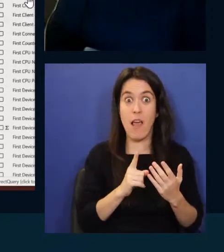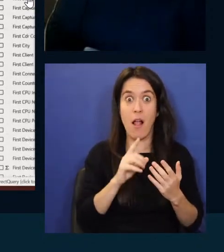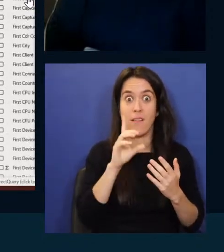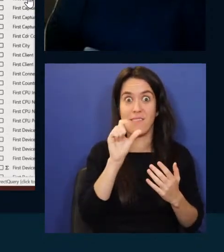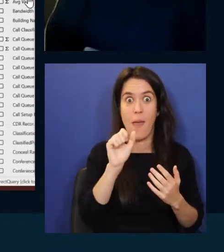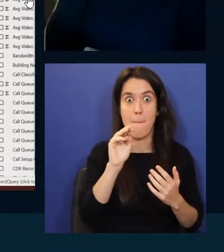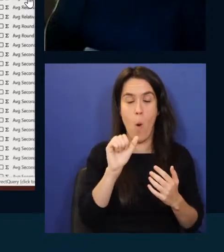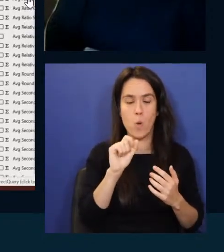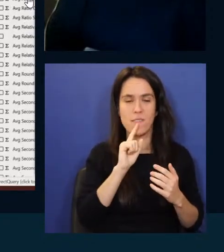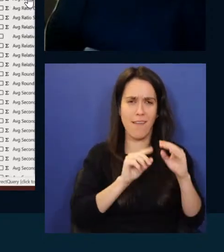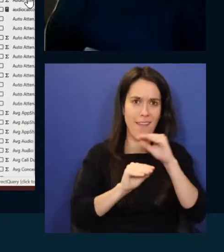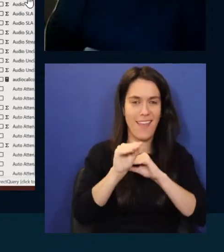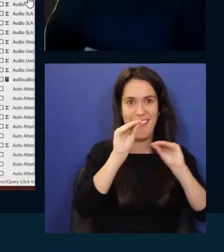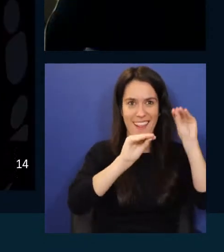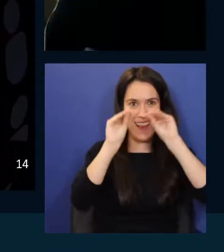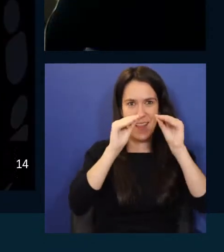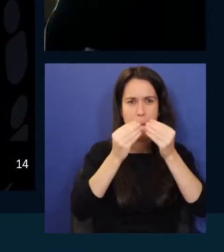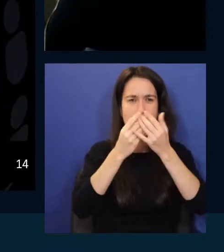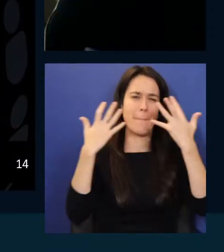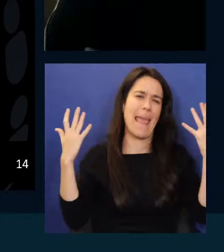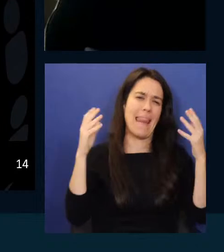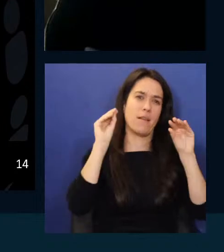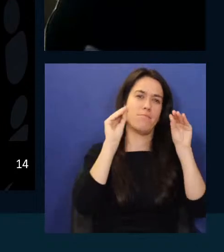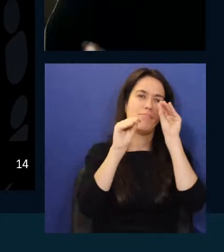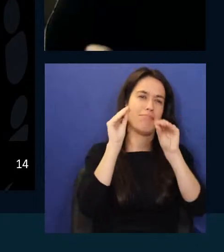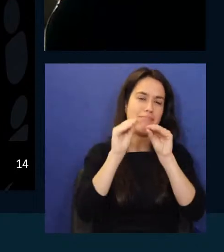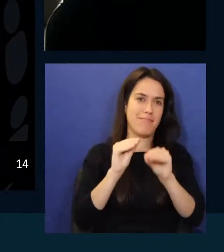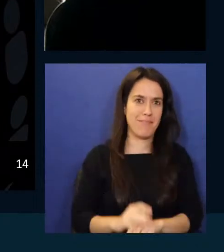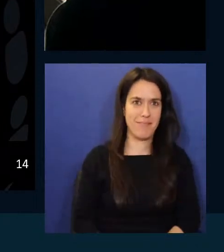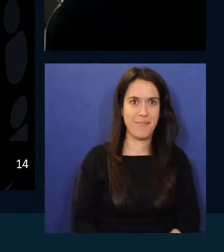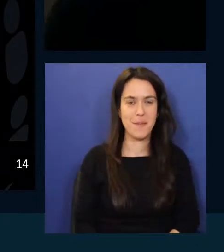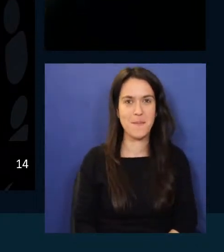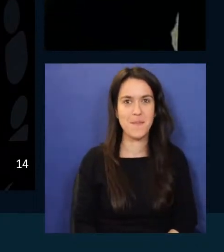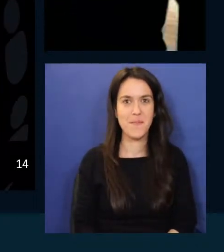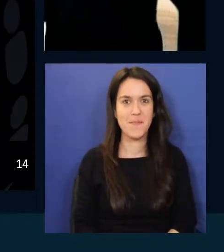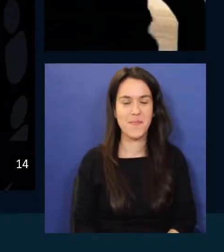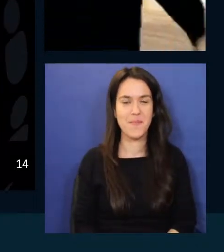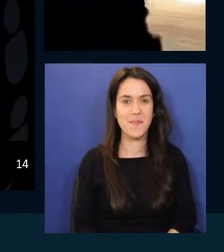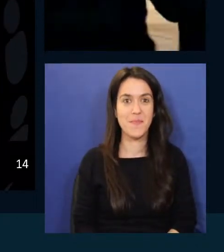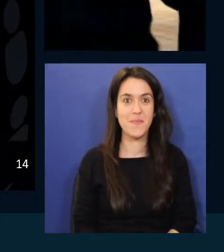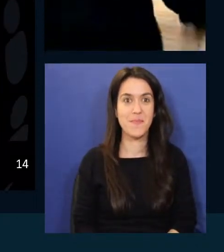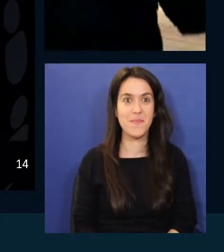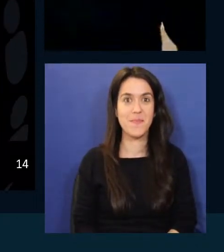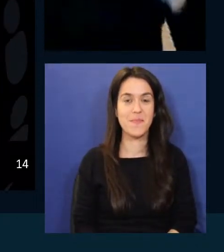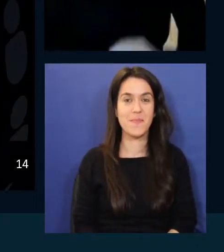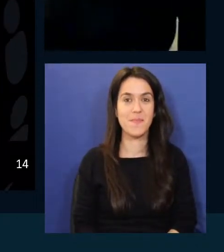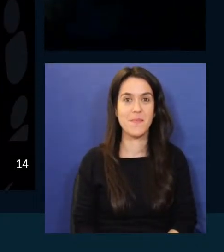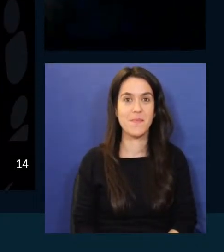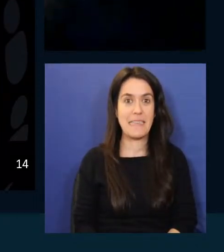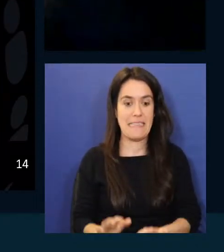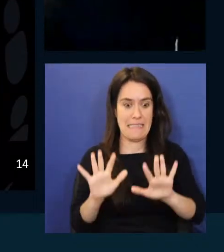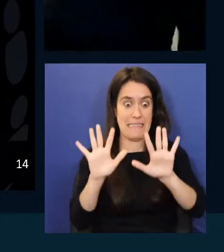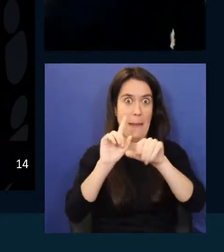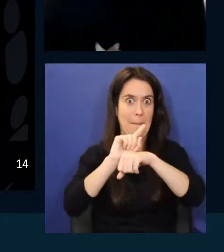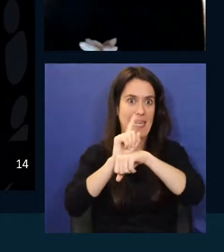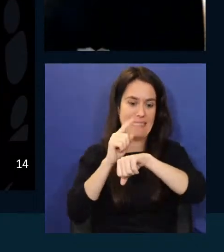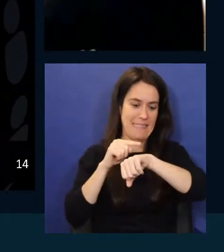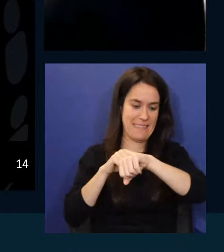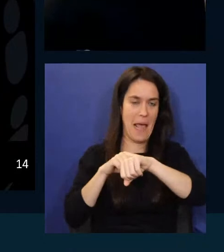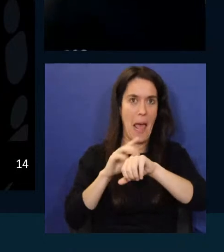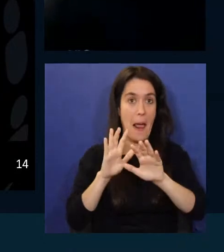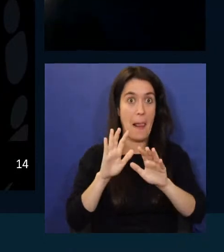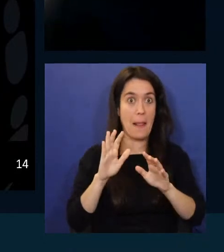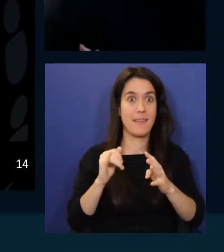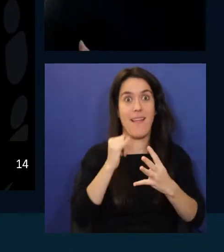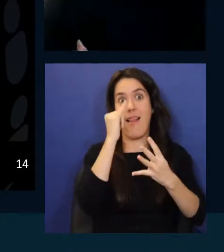be plenty of insights. And then moving on, since there are 10 minutes left, moving on to the